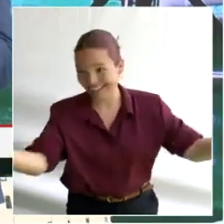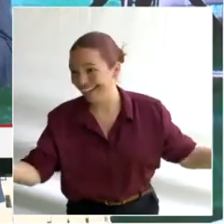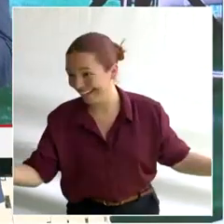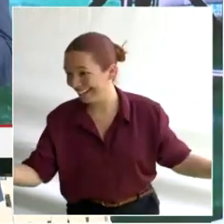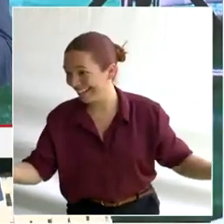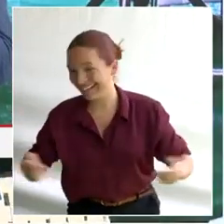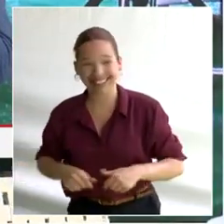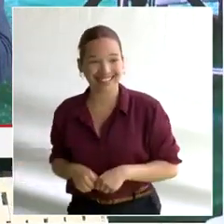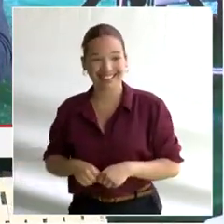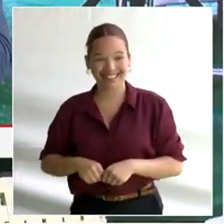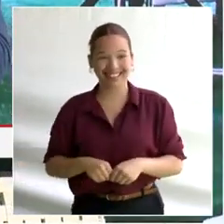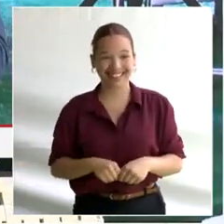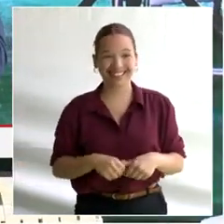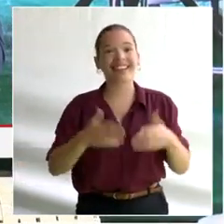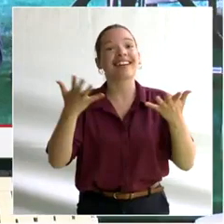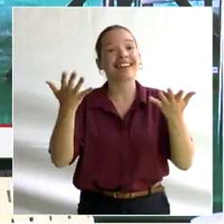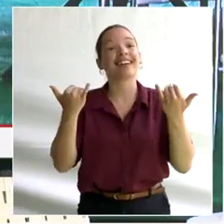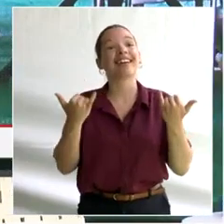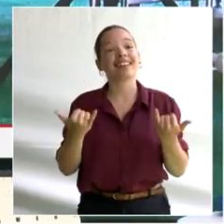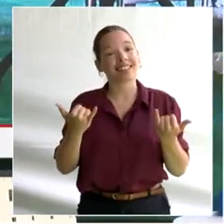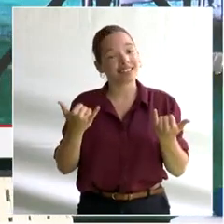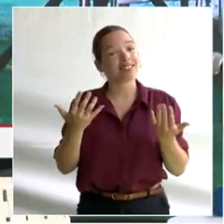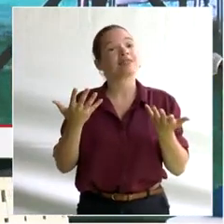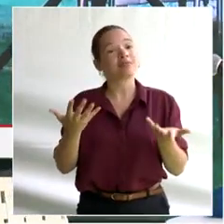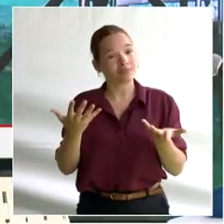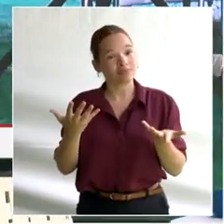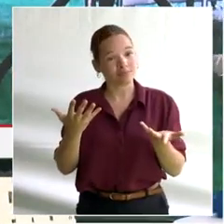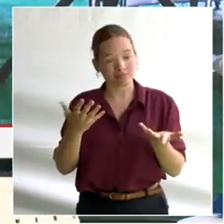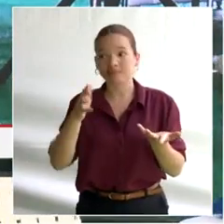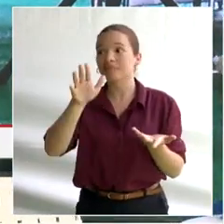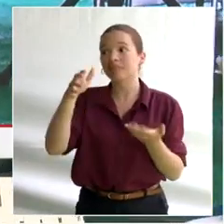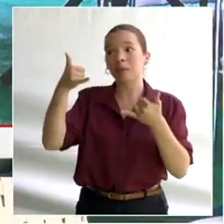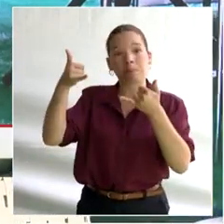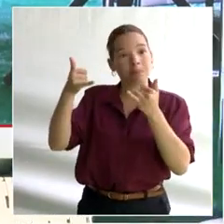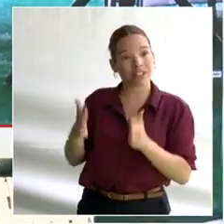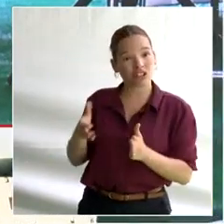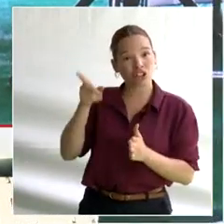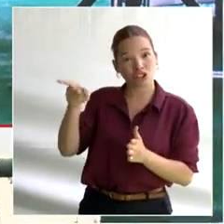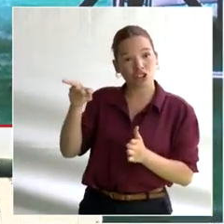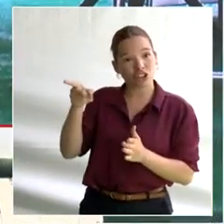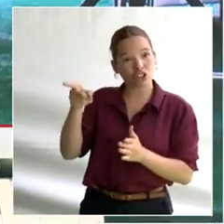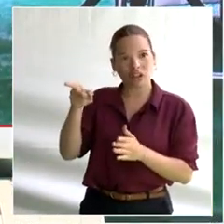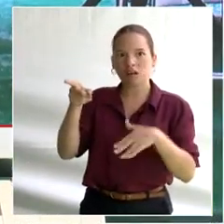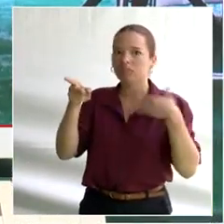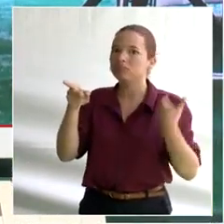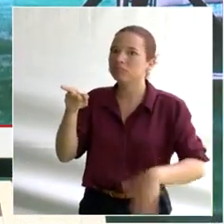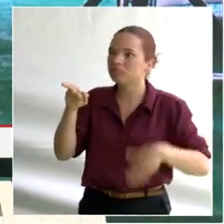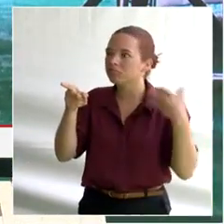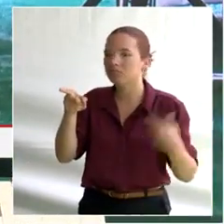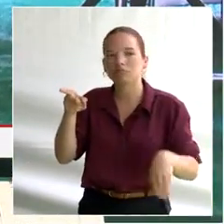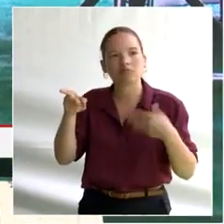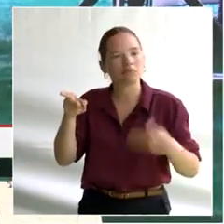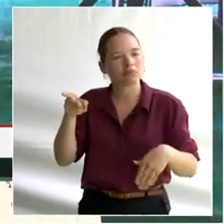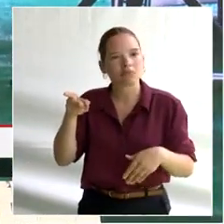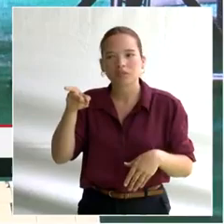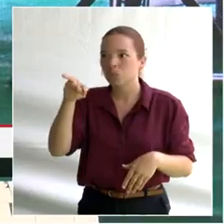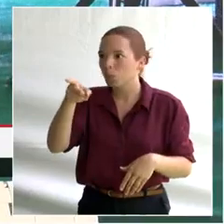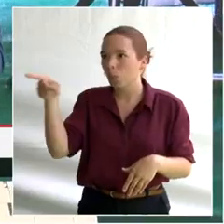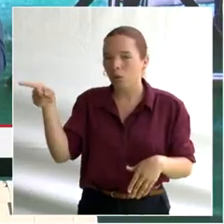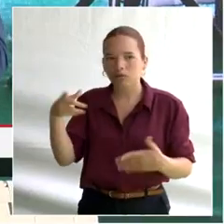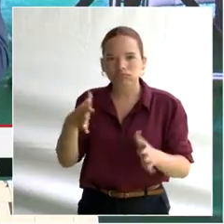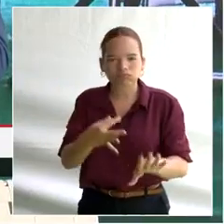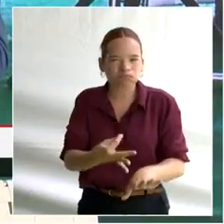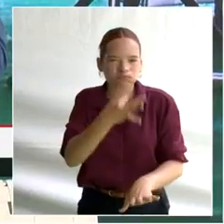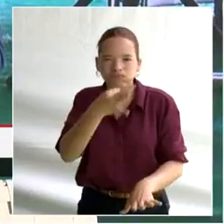this year is insane. I think we have 5 or 6 top 10, 5 or 6 Grand Slam champions, 9 Grand Slam finalists,